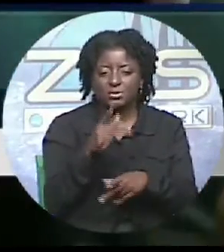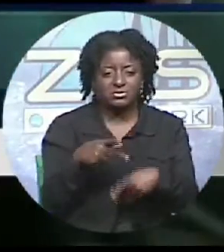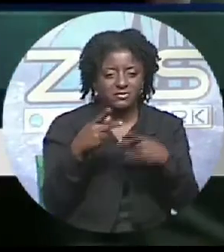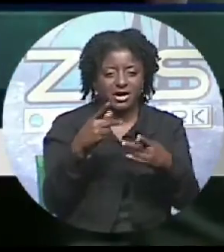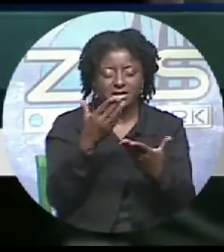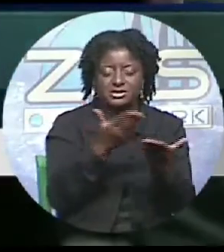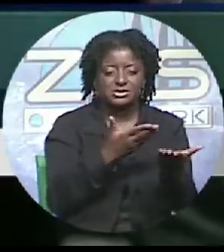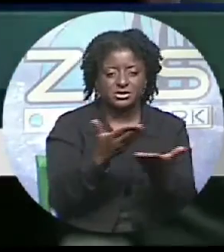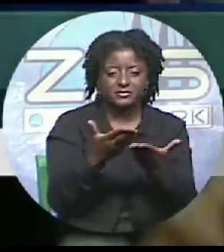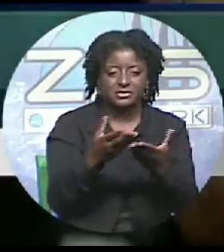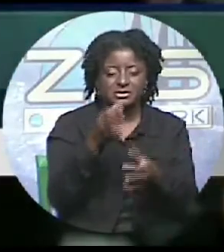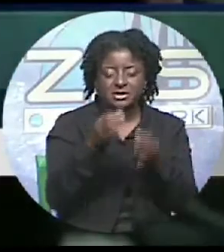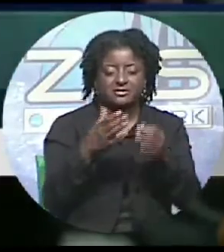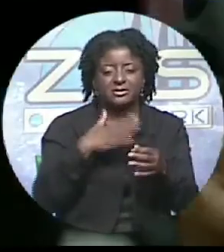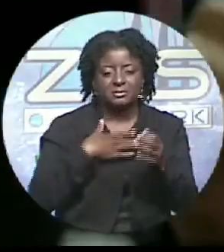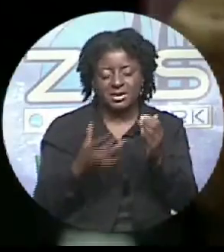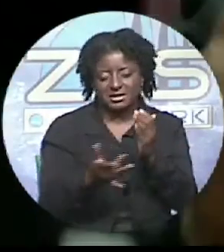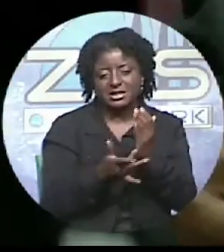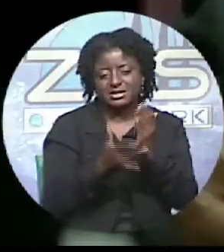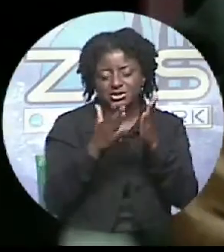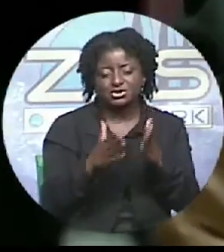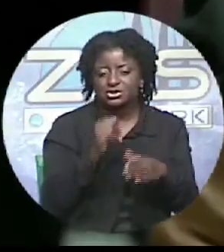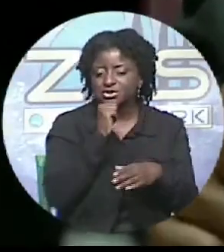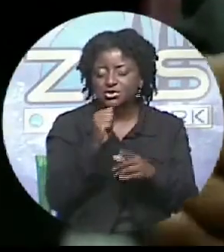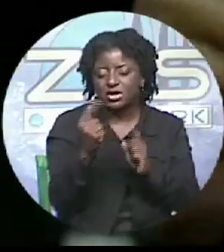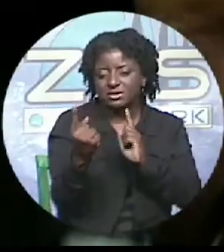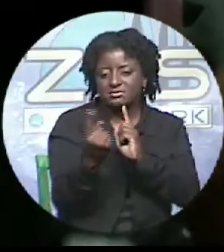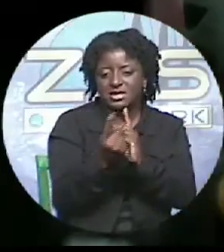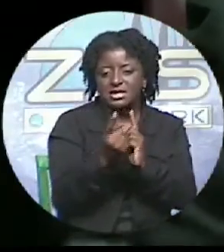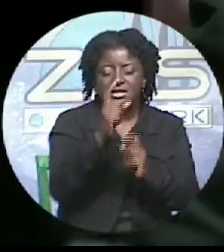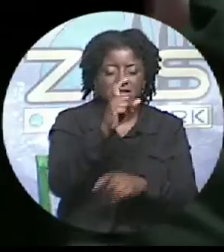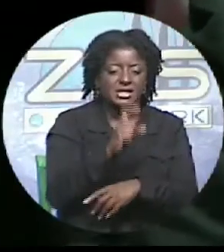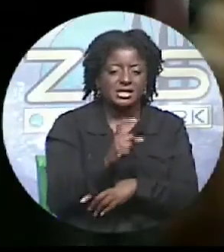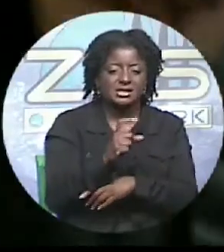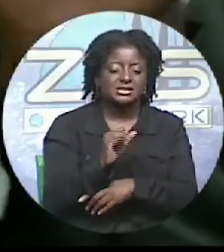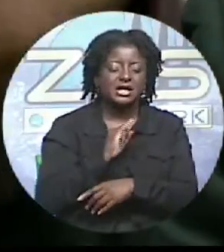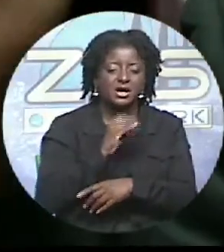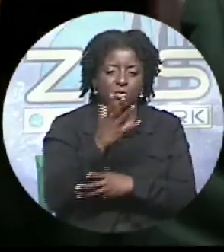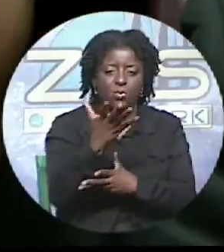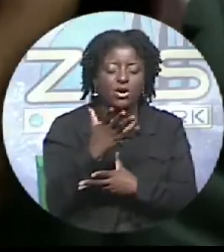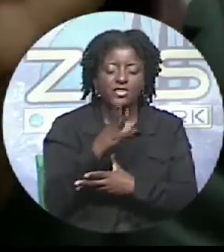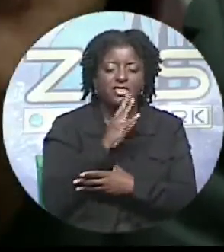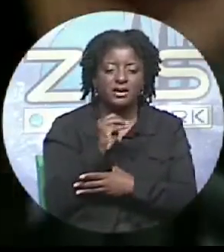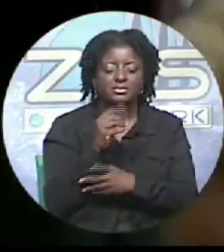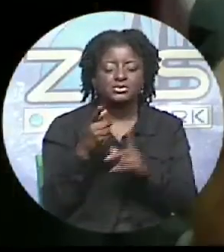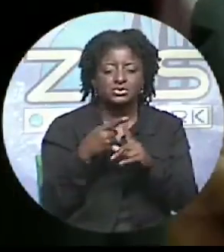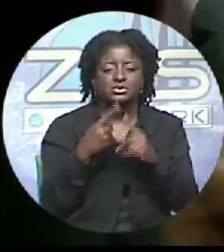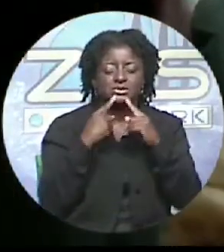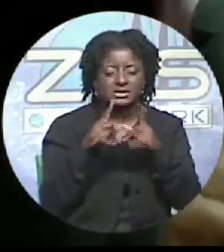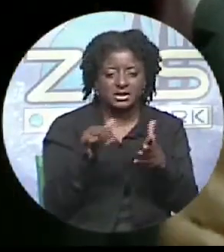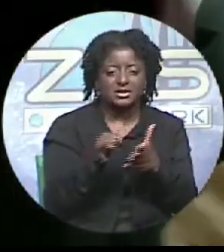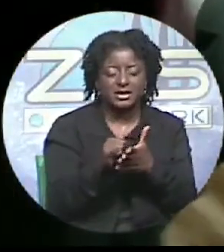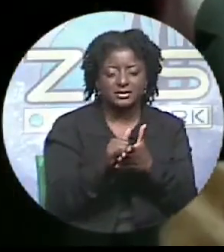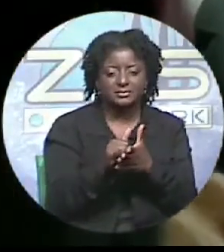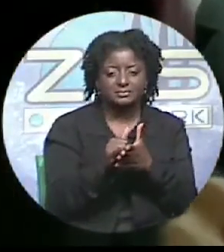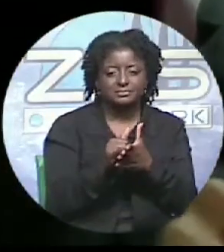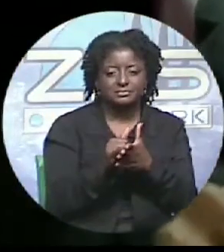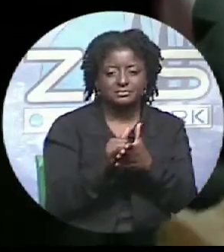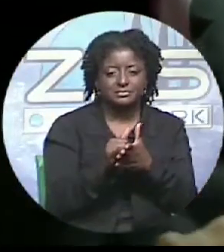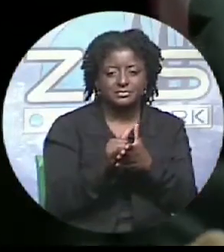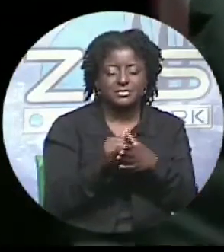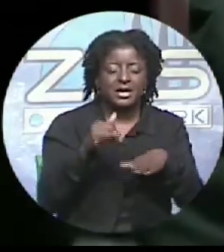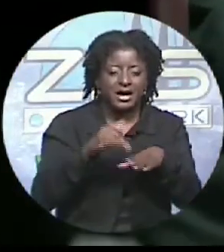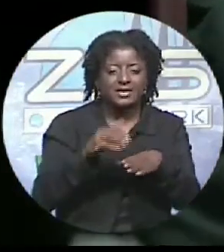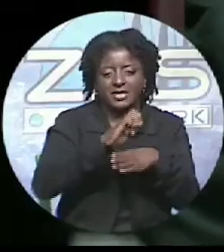not meeting the customer need, I want them to raise that. They come to me, they go to Mr. William, because at the end of the day, I want